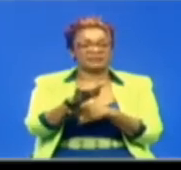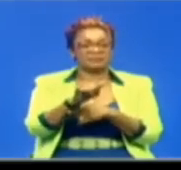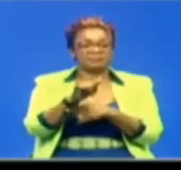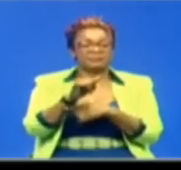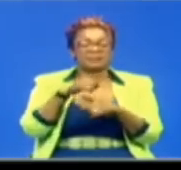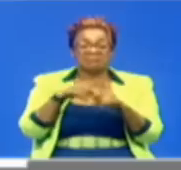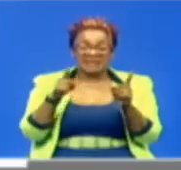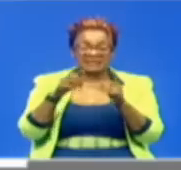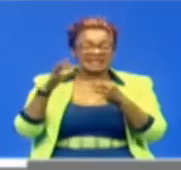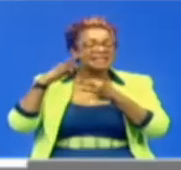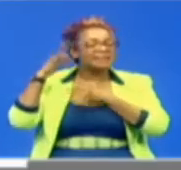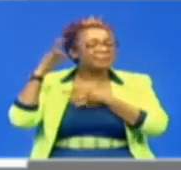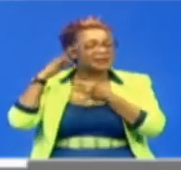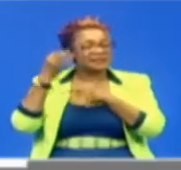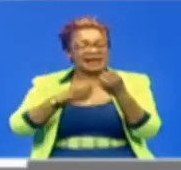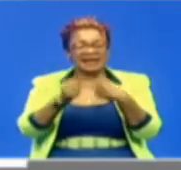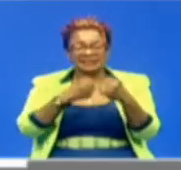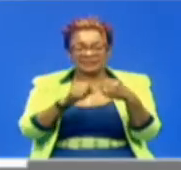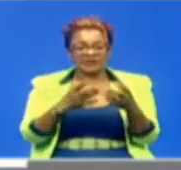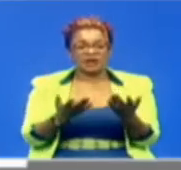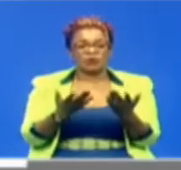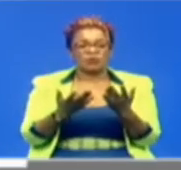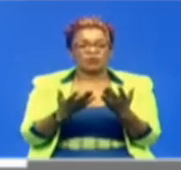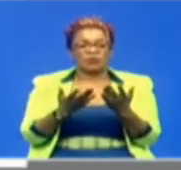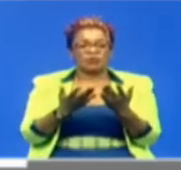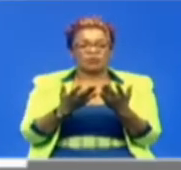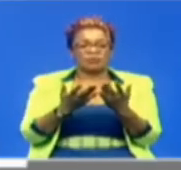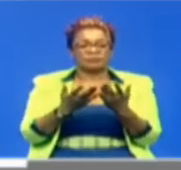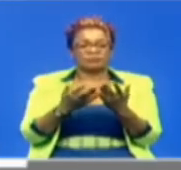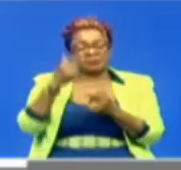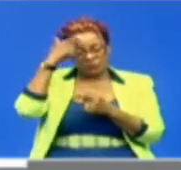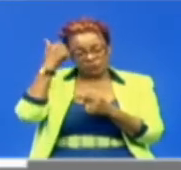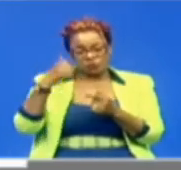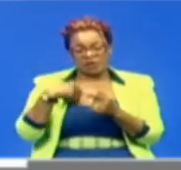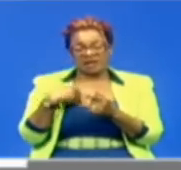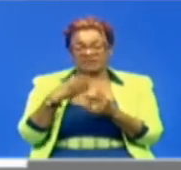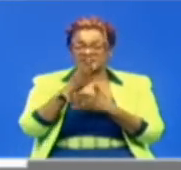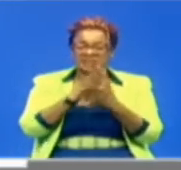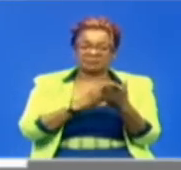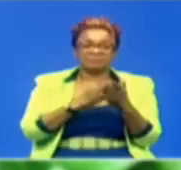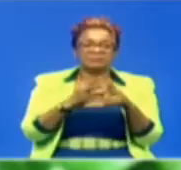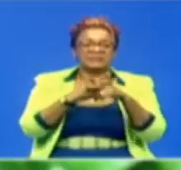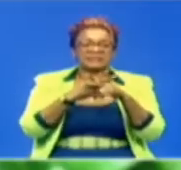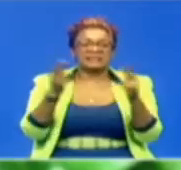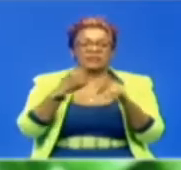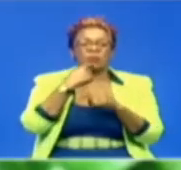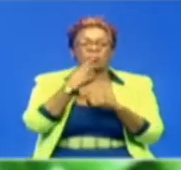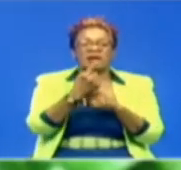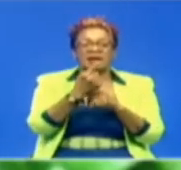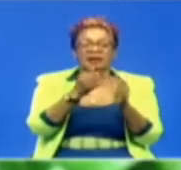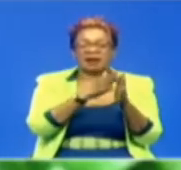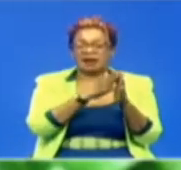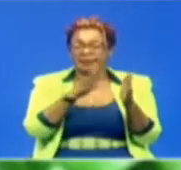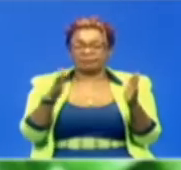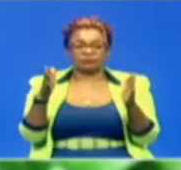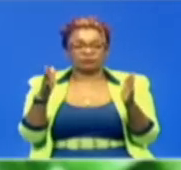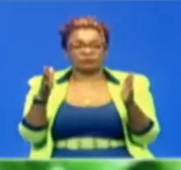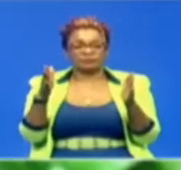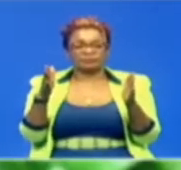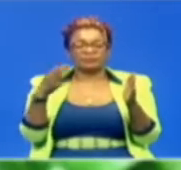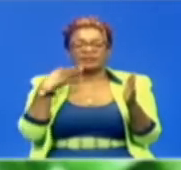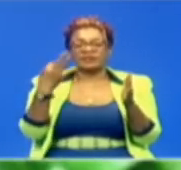active the butterfly is. Kwa mfano kama citrus butterfly inaanza 100 paka kufikia